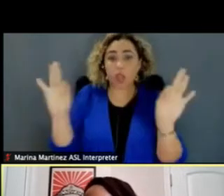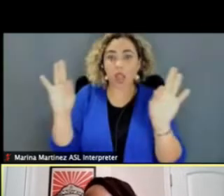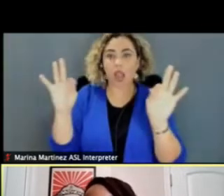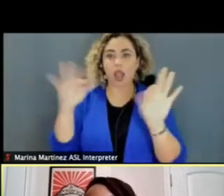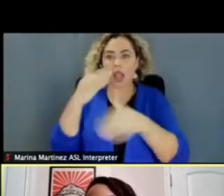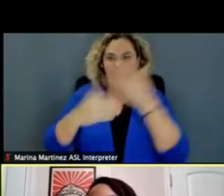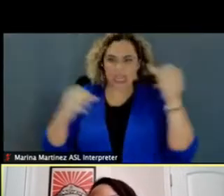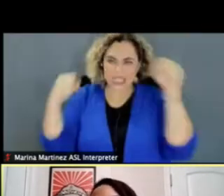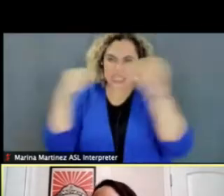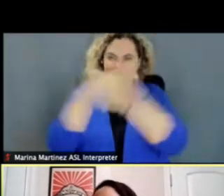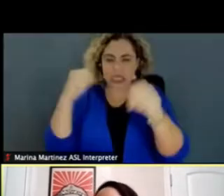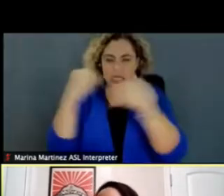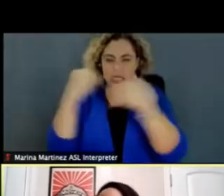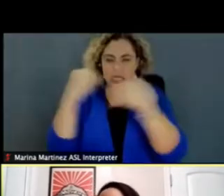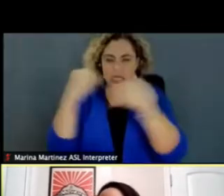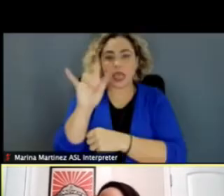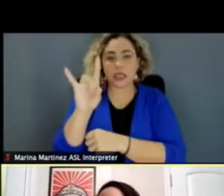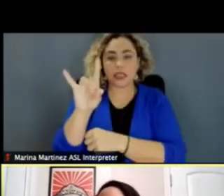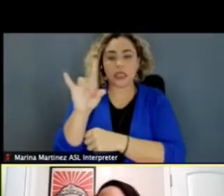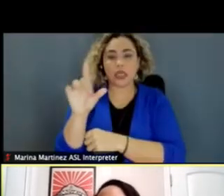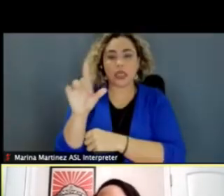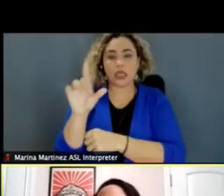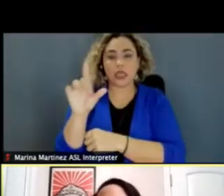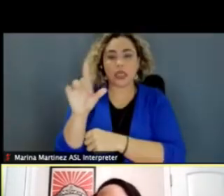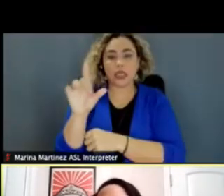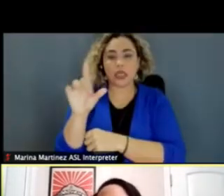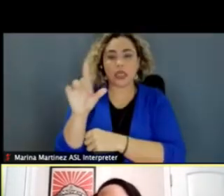of 1812 in Maryland.